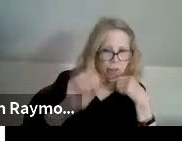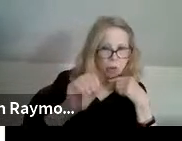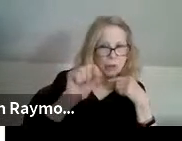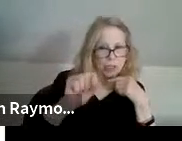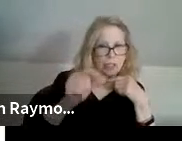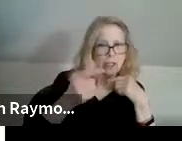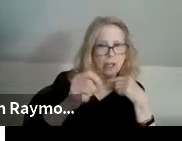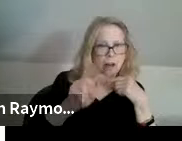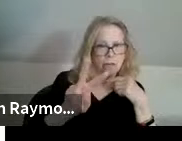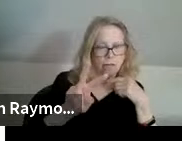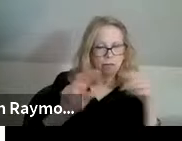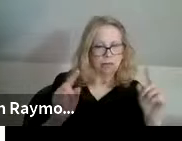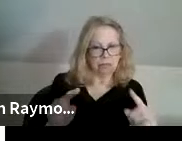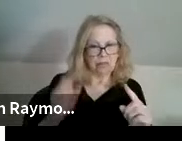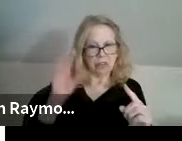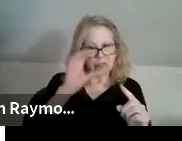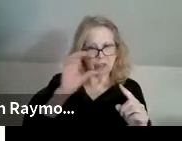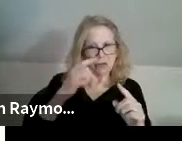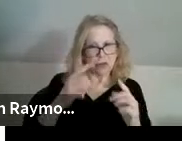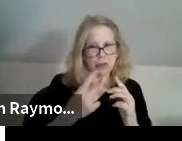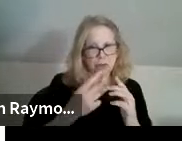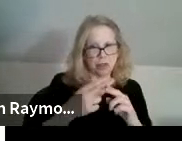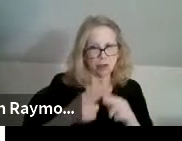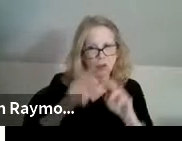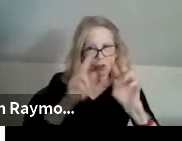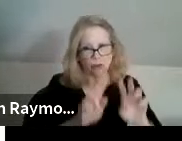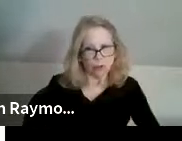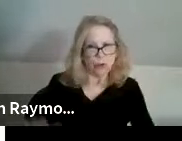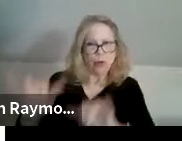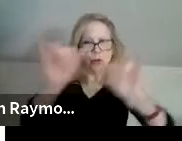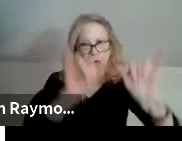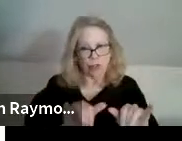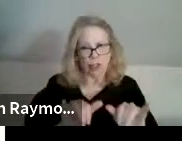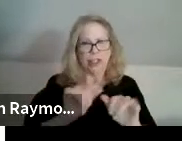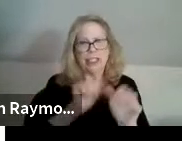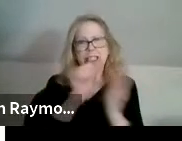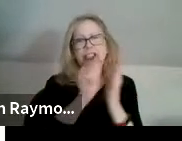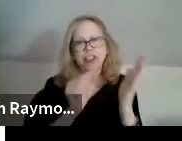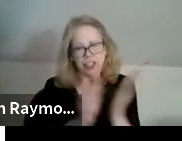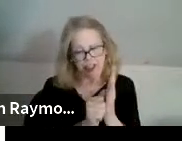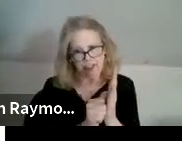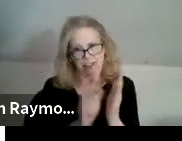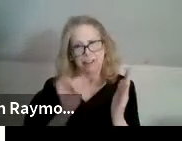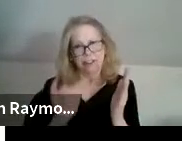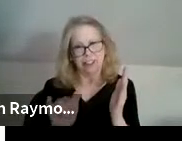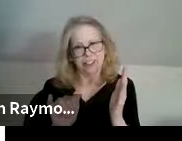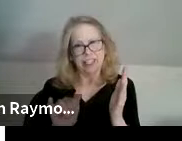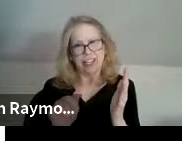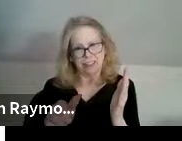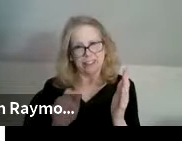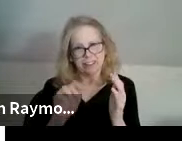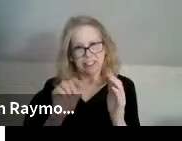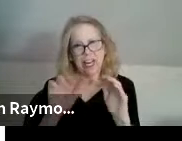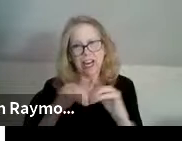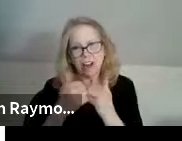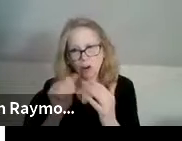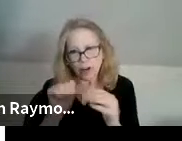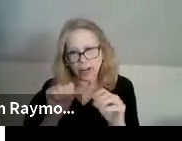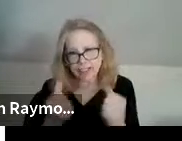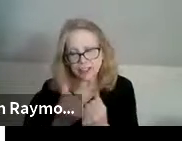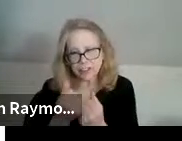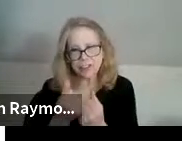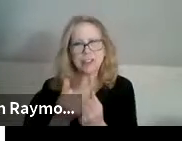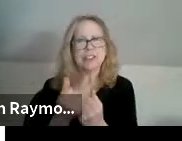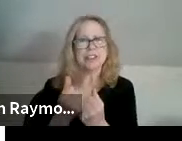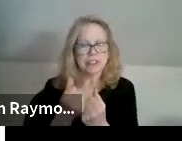reginfo.gov, and look for something called the Unified Agenda. That is the way agencies make